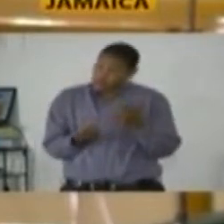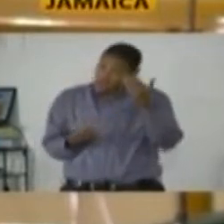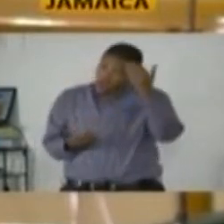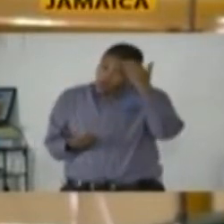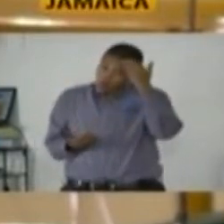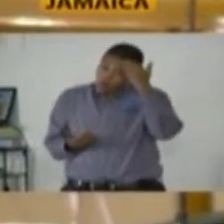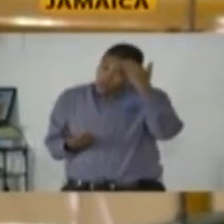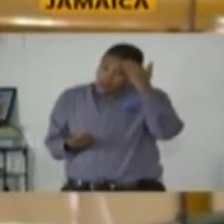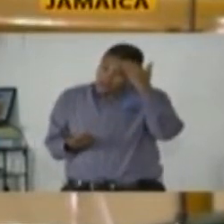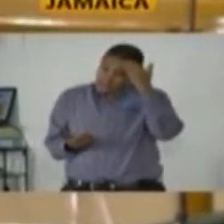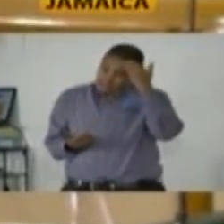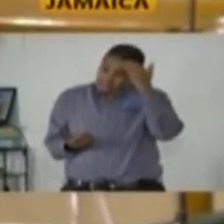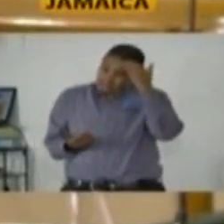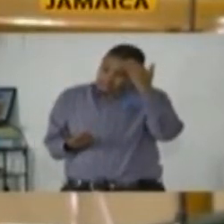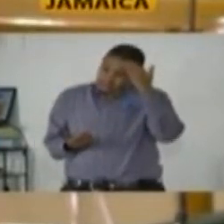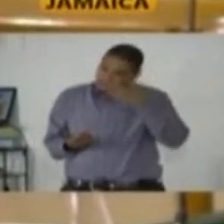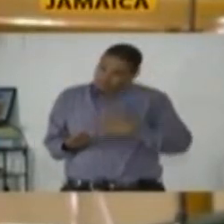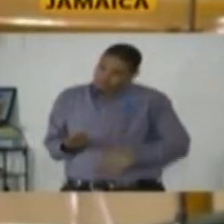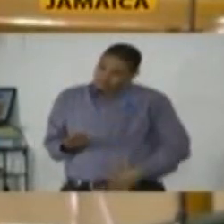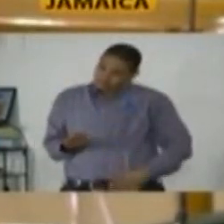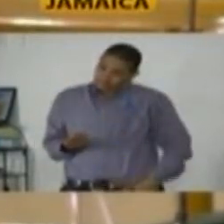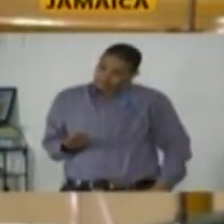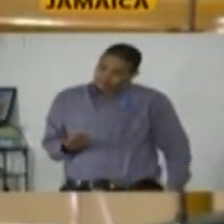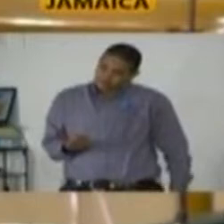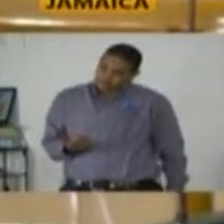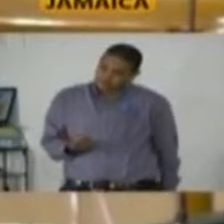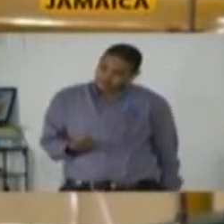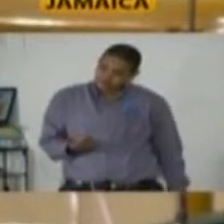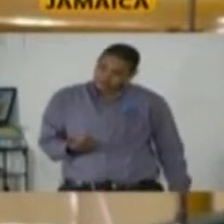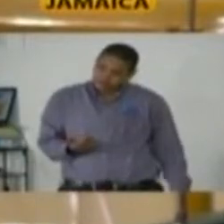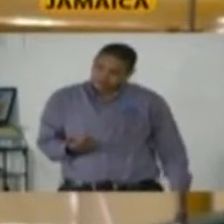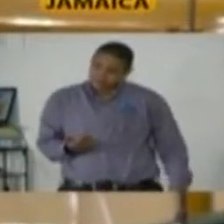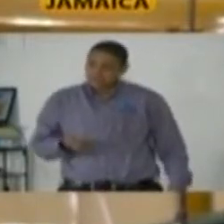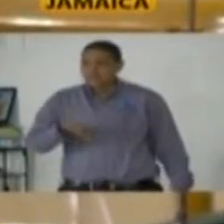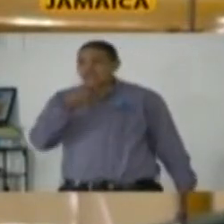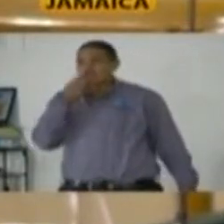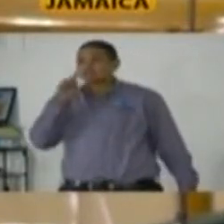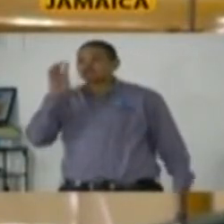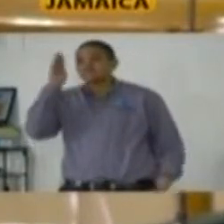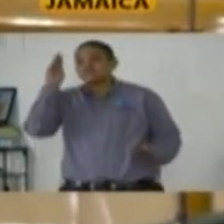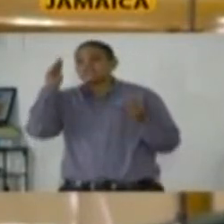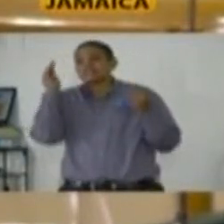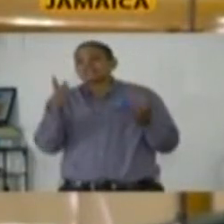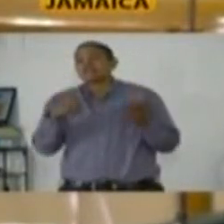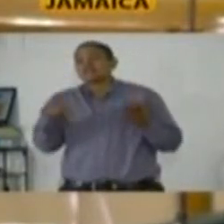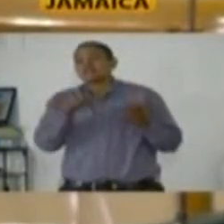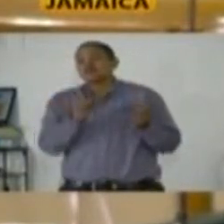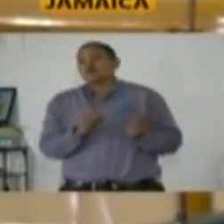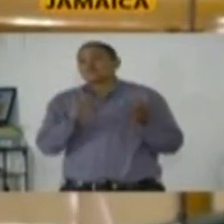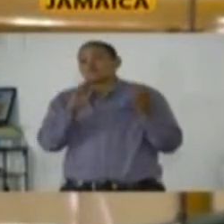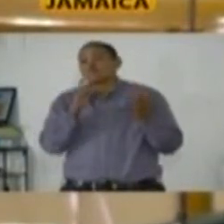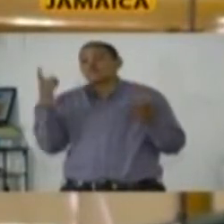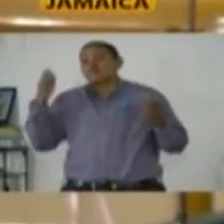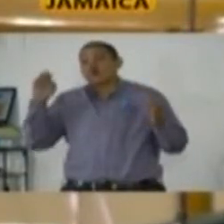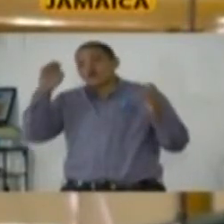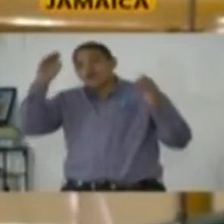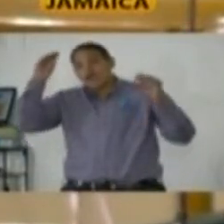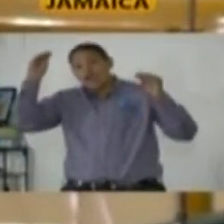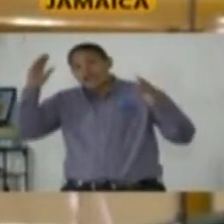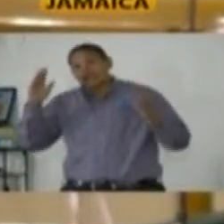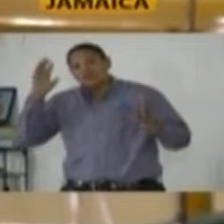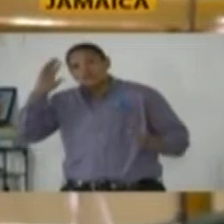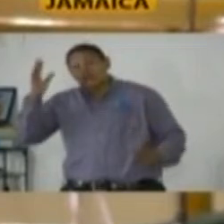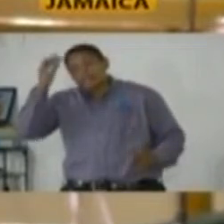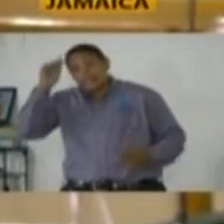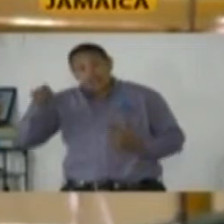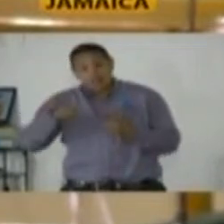how trauma can impact learning and behavior. The experts tell us that with this approach, our educators will think about